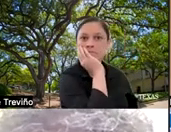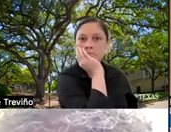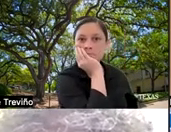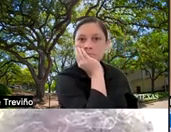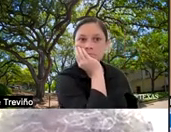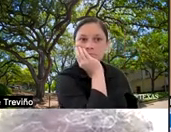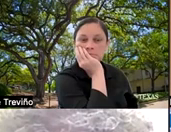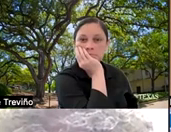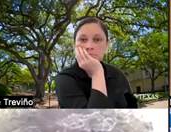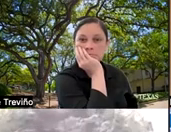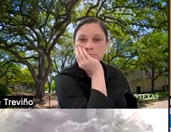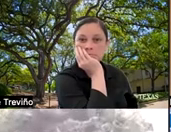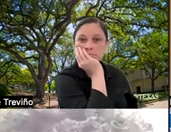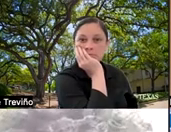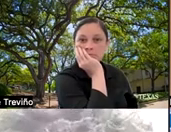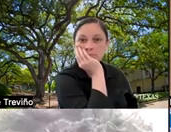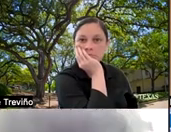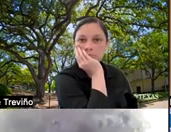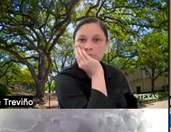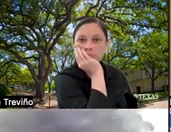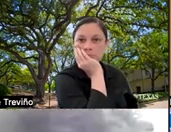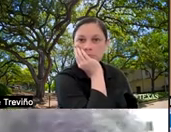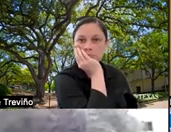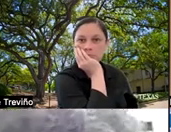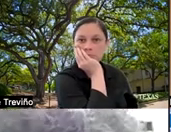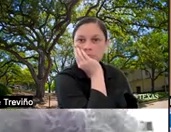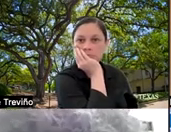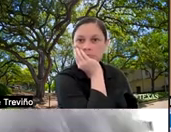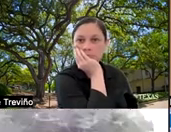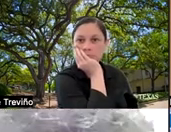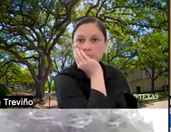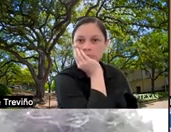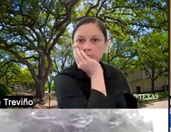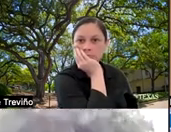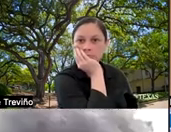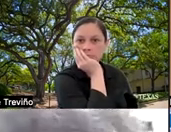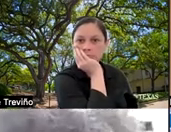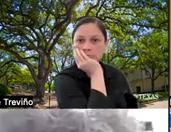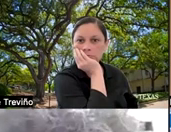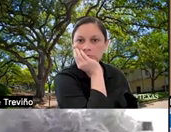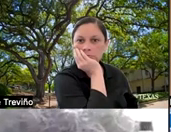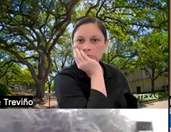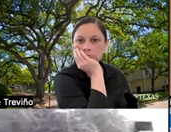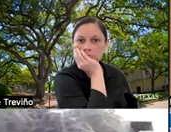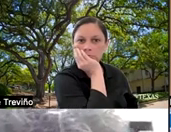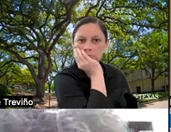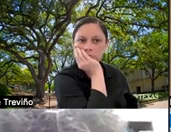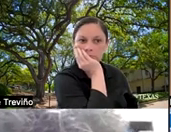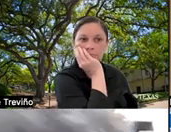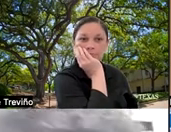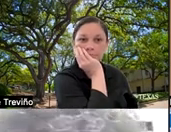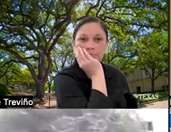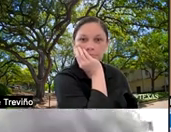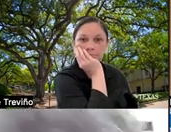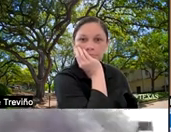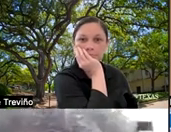And you'll get this list right after our meeting. We're going to send out our content scan. We've developed it so that you can see the